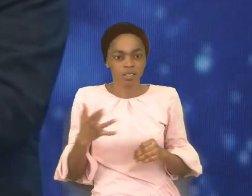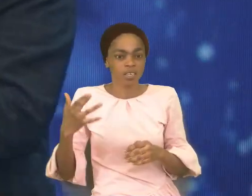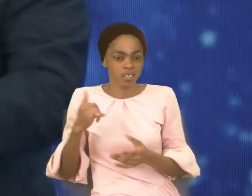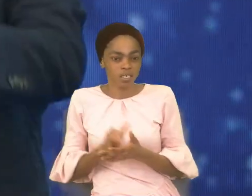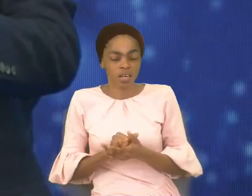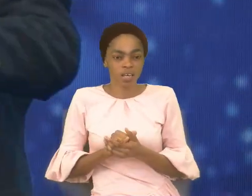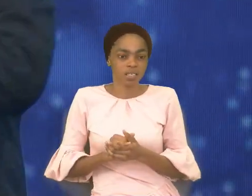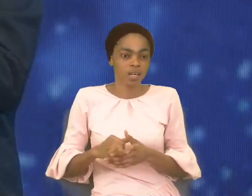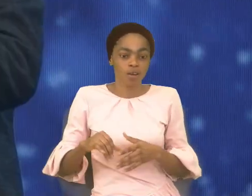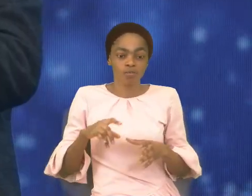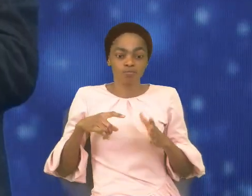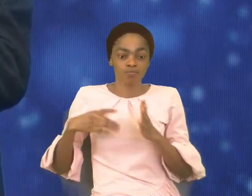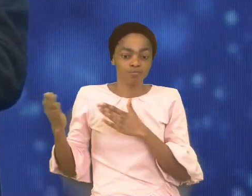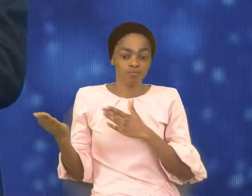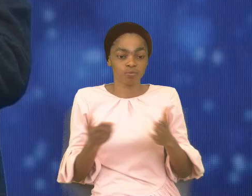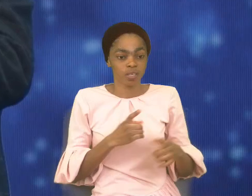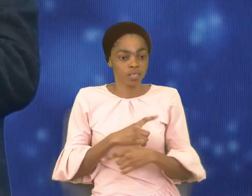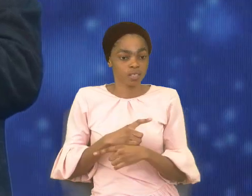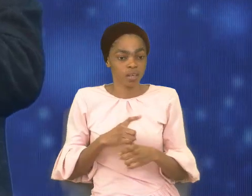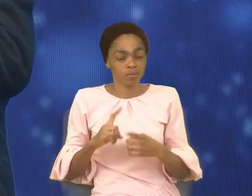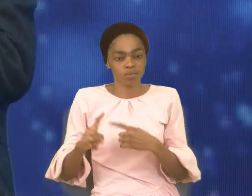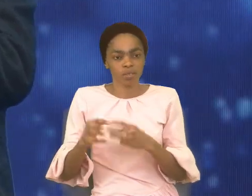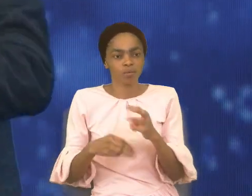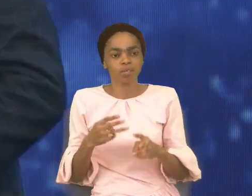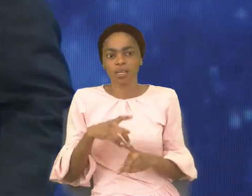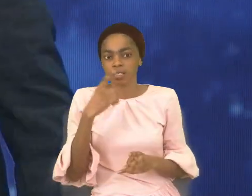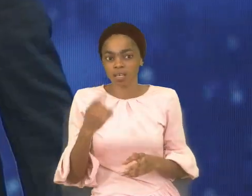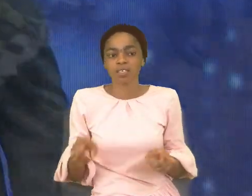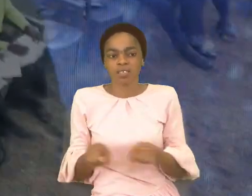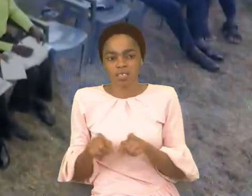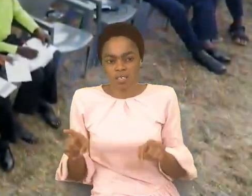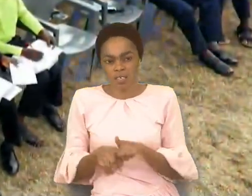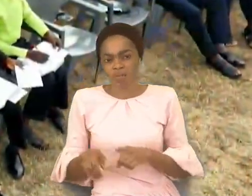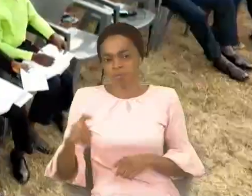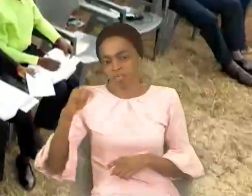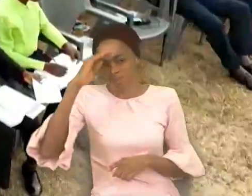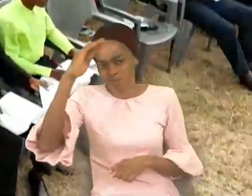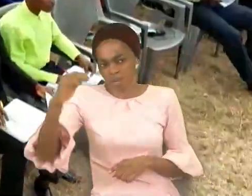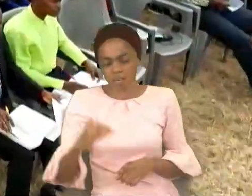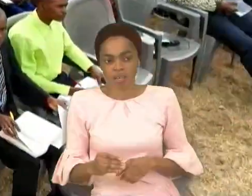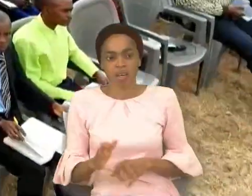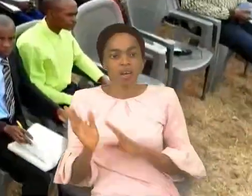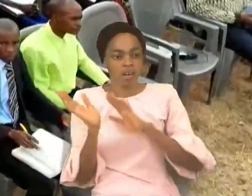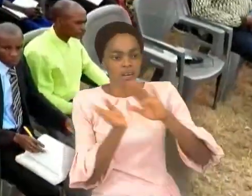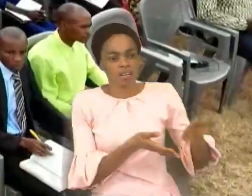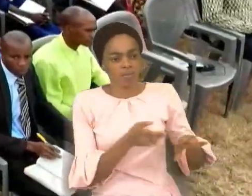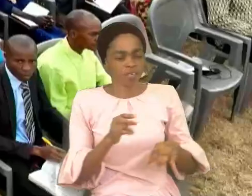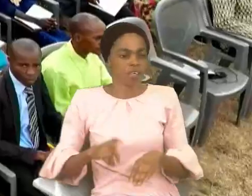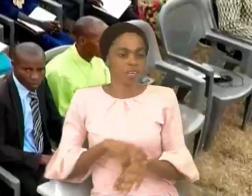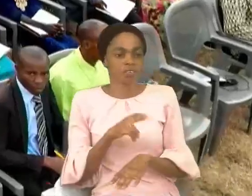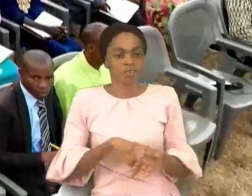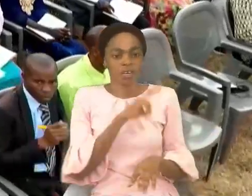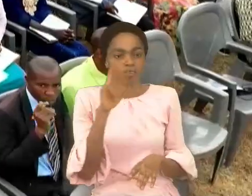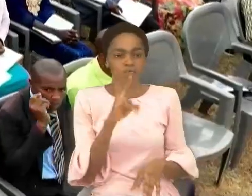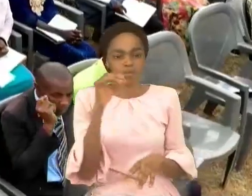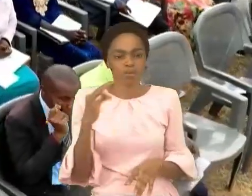also, leaving the natural use of whim of a woman, burnt in their lust, and they